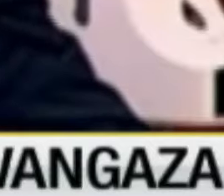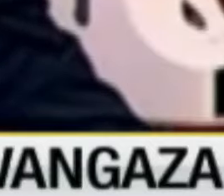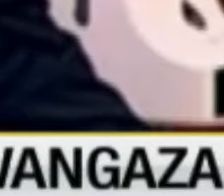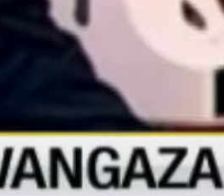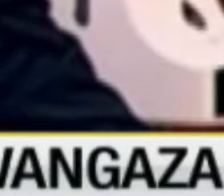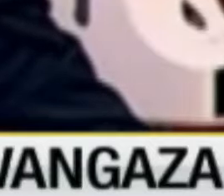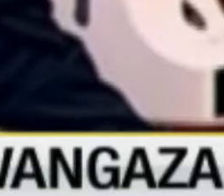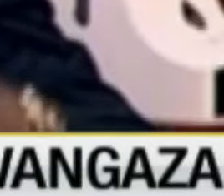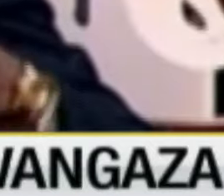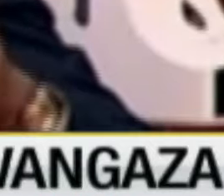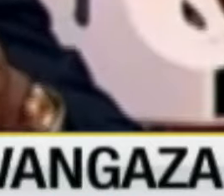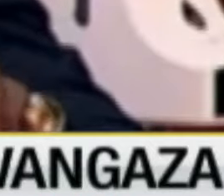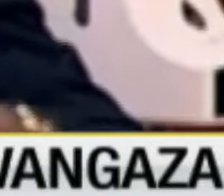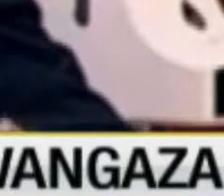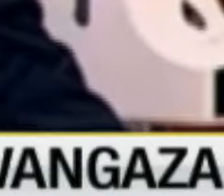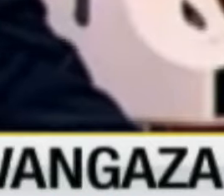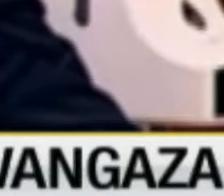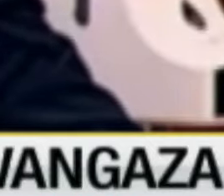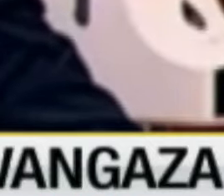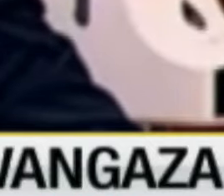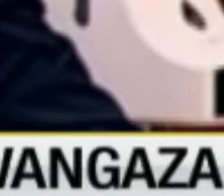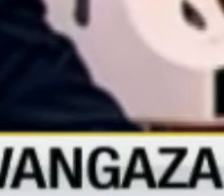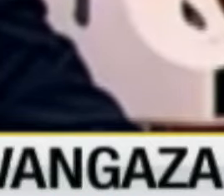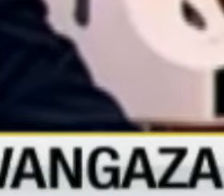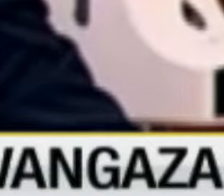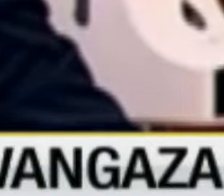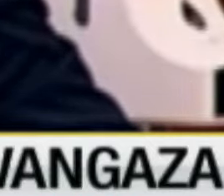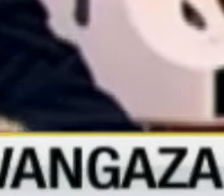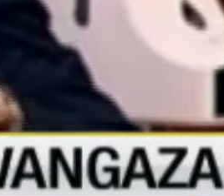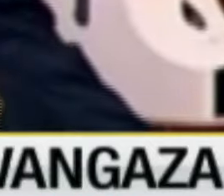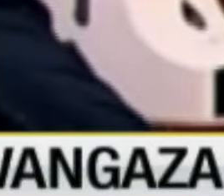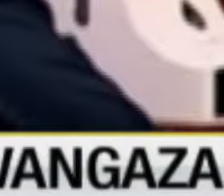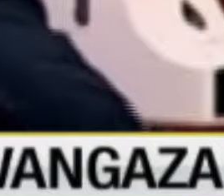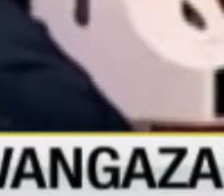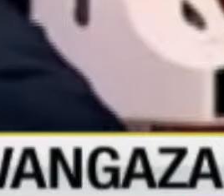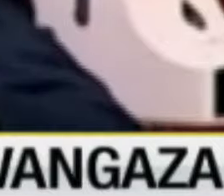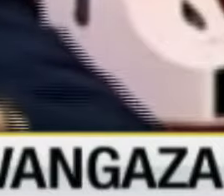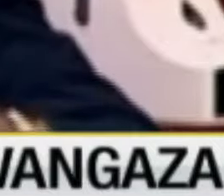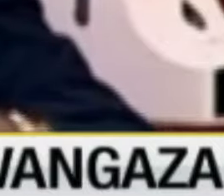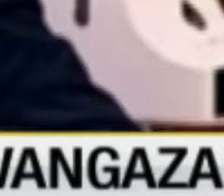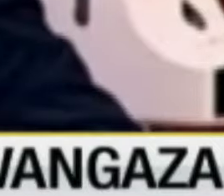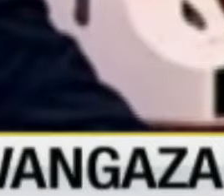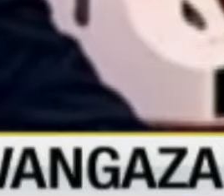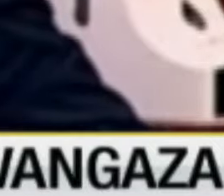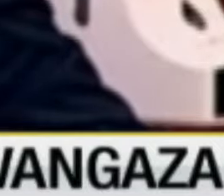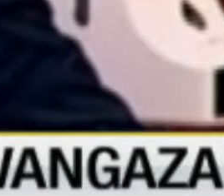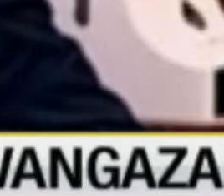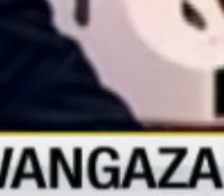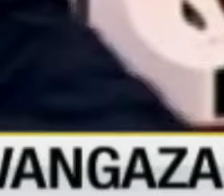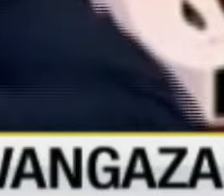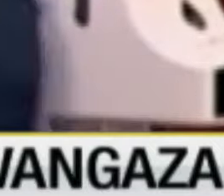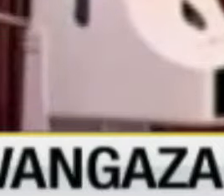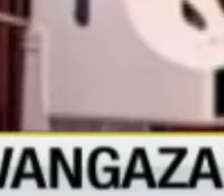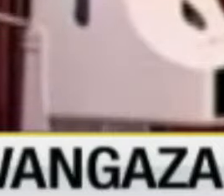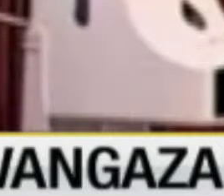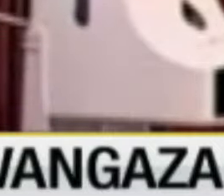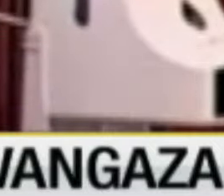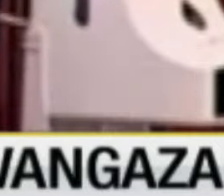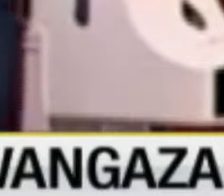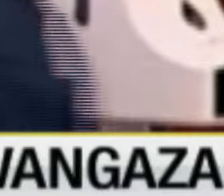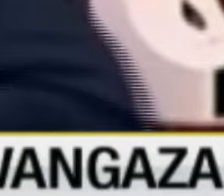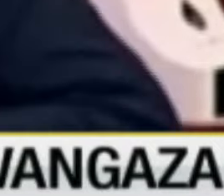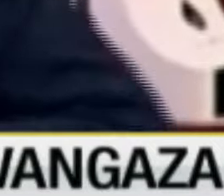that. It is the people of Meru who elected her, including the men in Meru County. Some of them are even